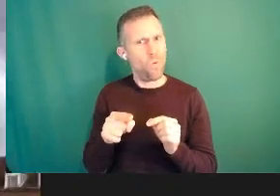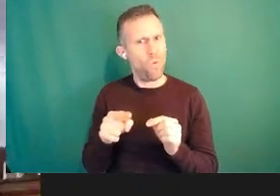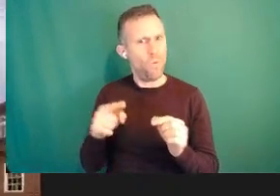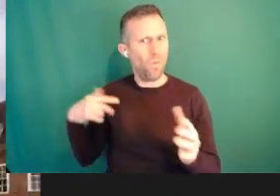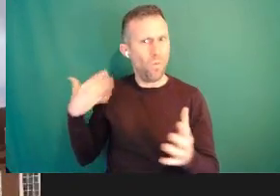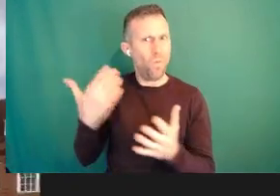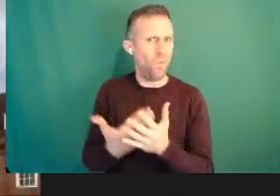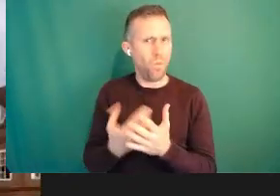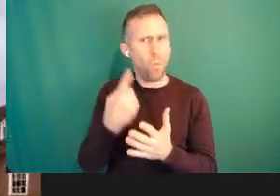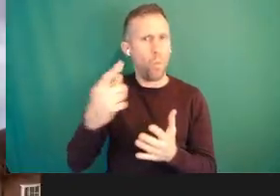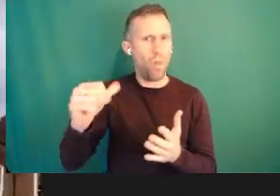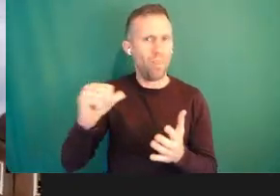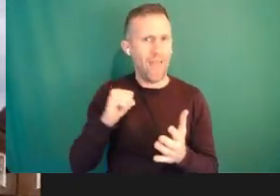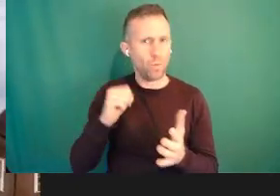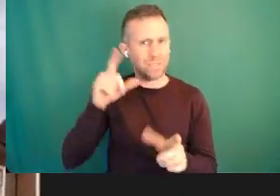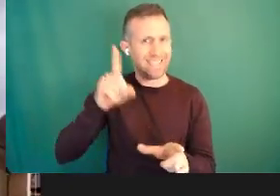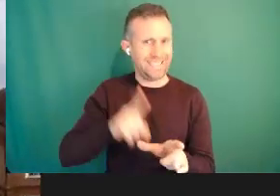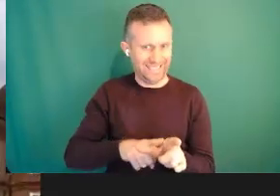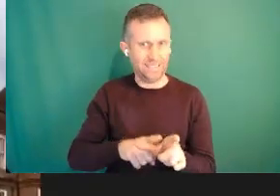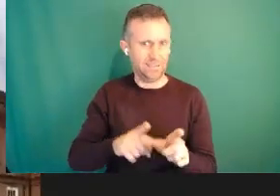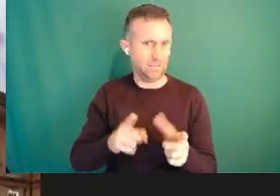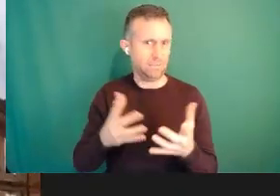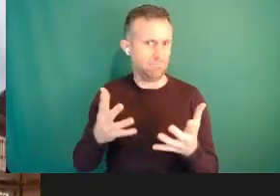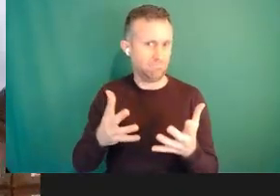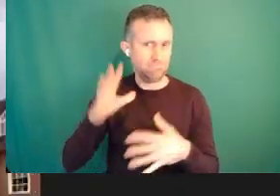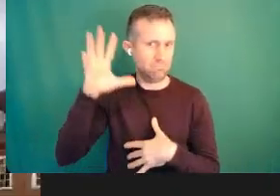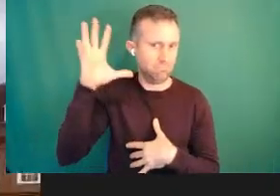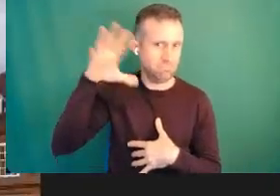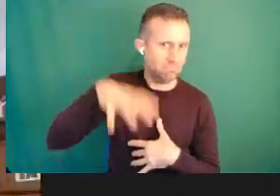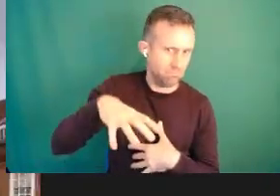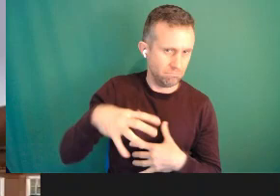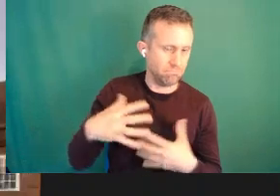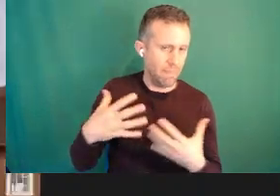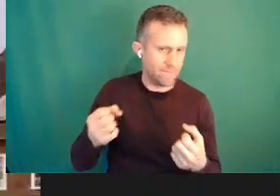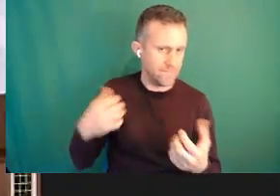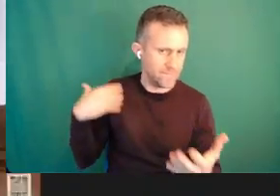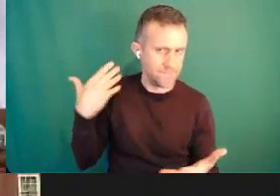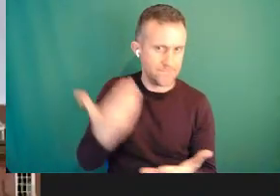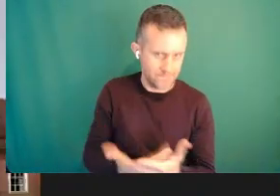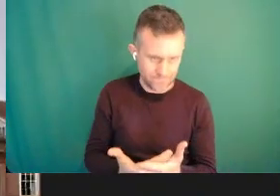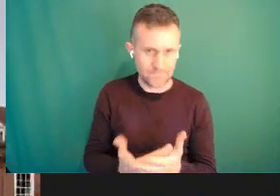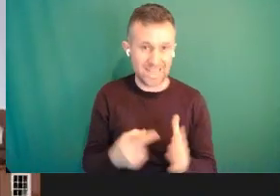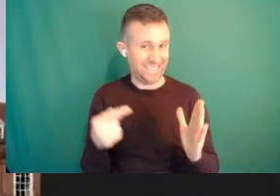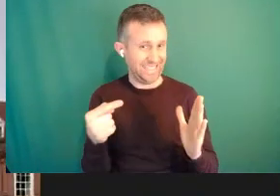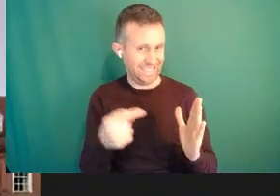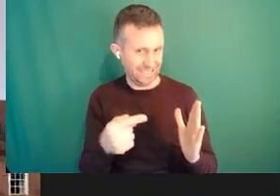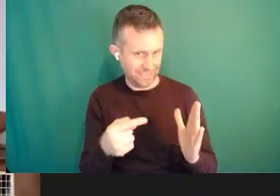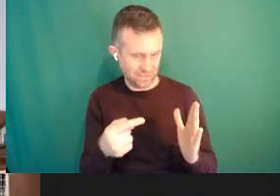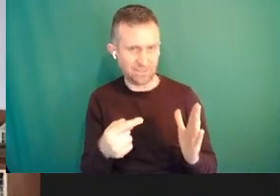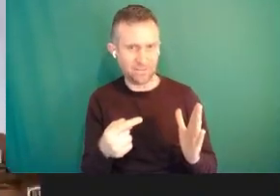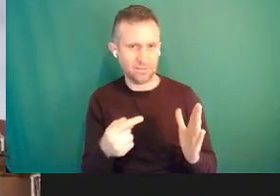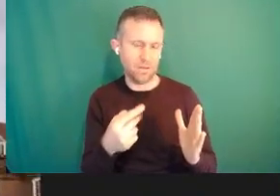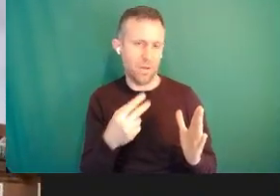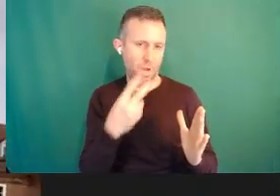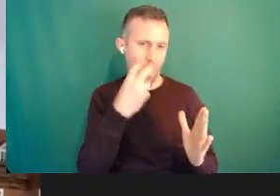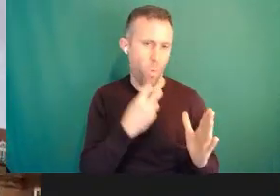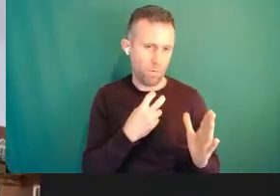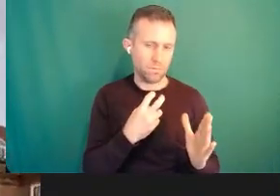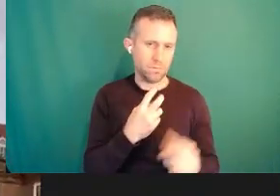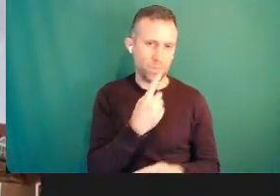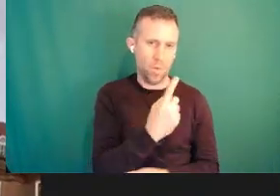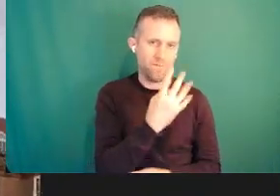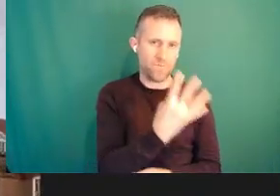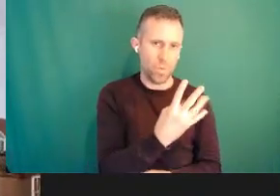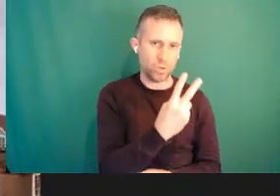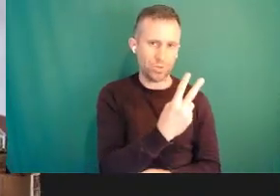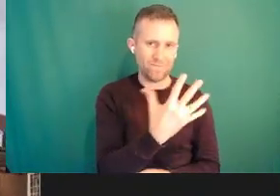But the oldest wing of the currently standing building is this one, which is 1425. We know that there is a ghost wing. So there was a wing